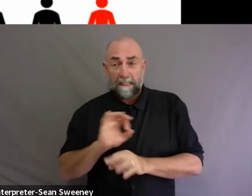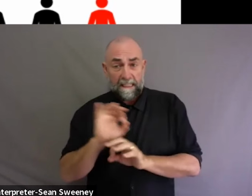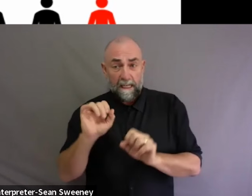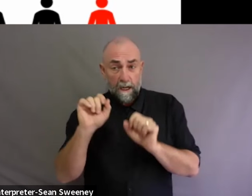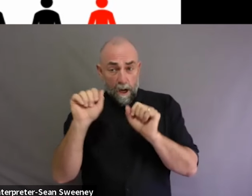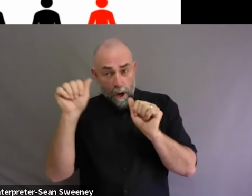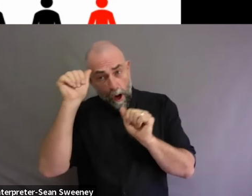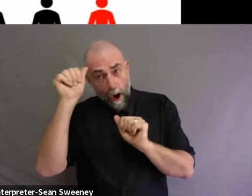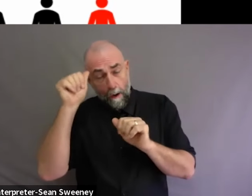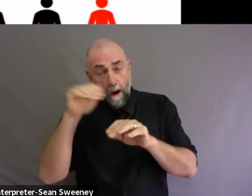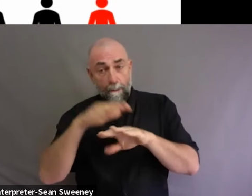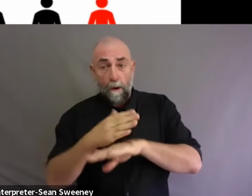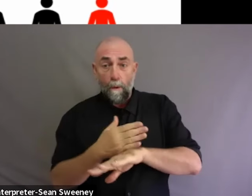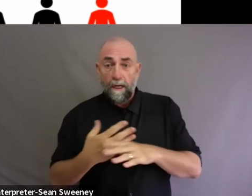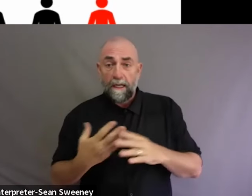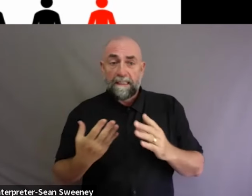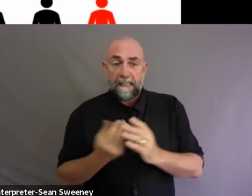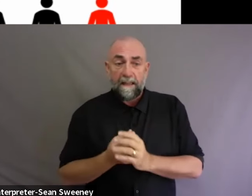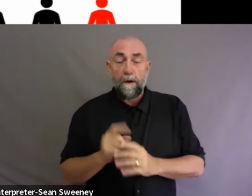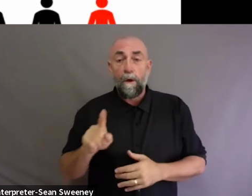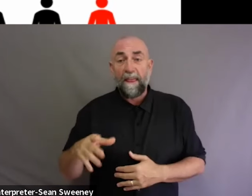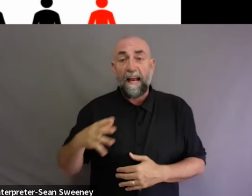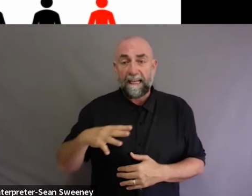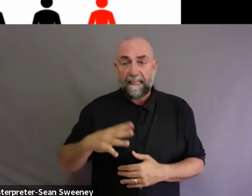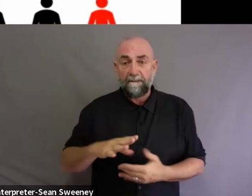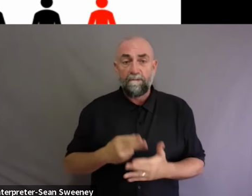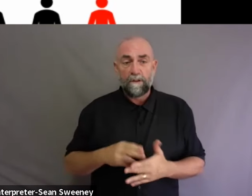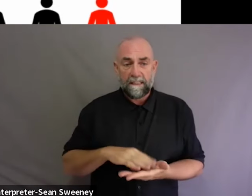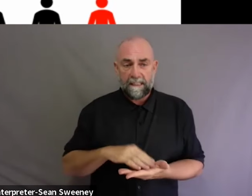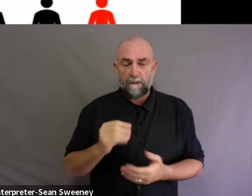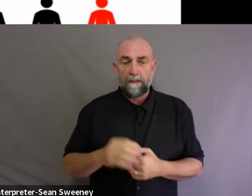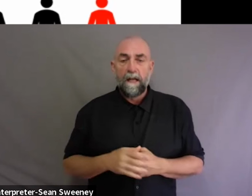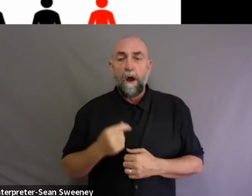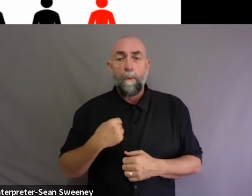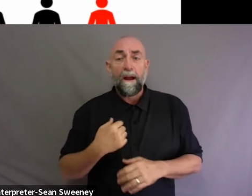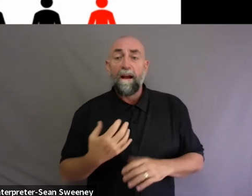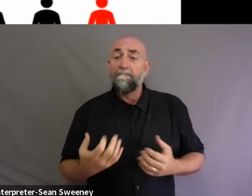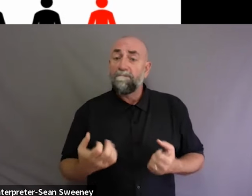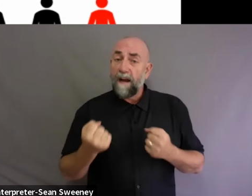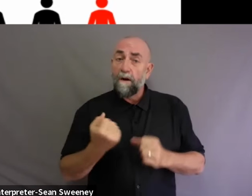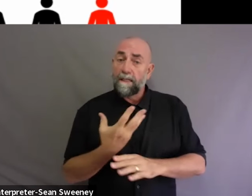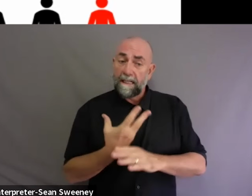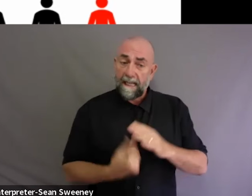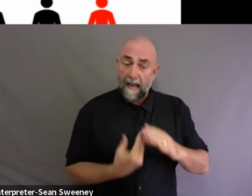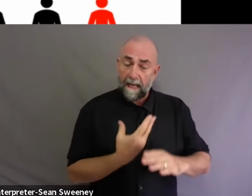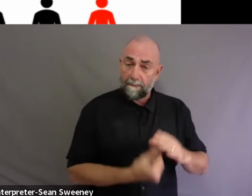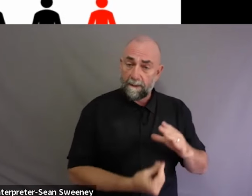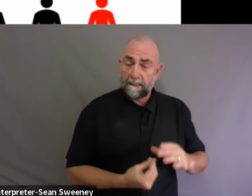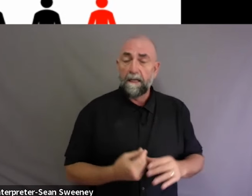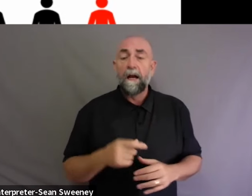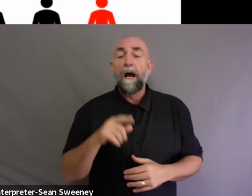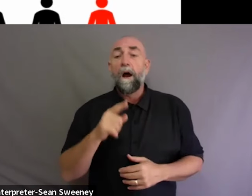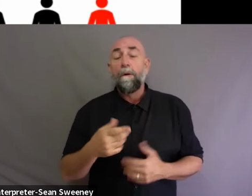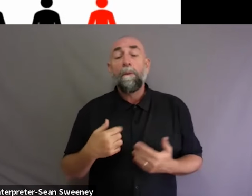So some of the key gaps we found was there's a lack of cultural awareness among the